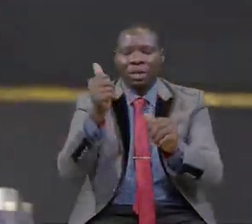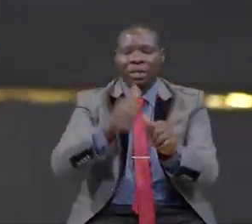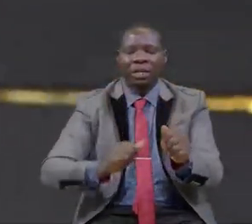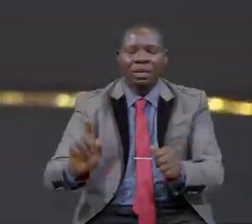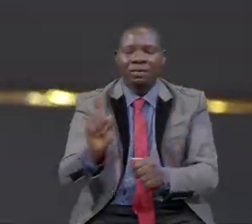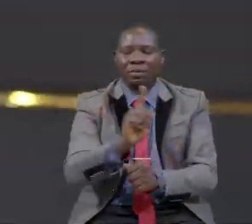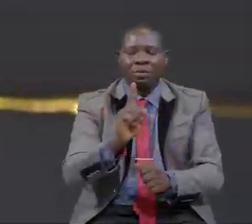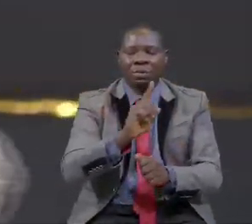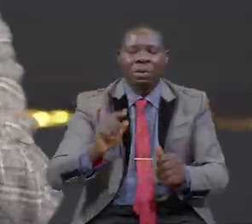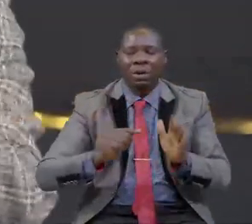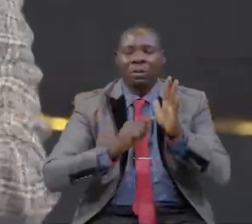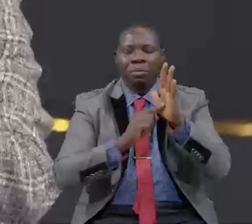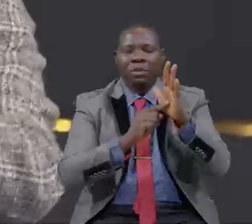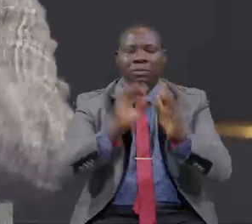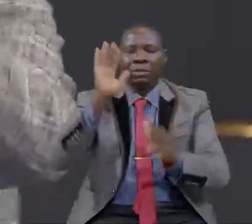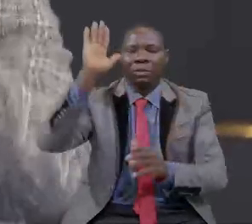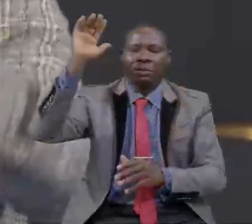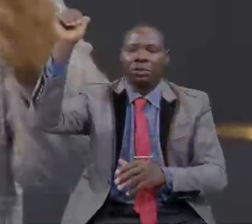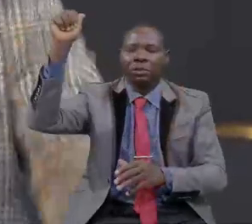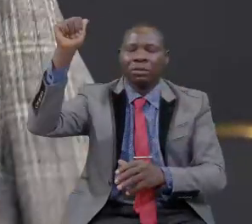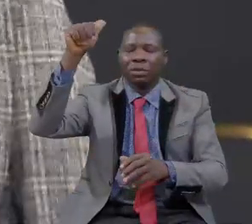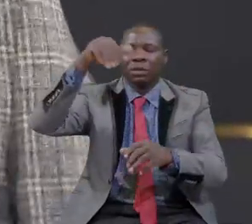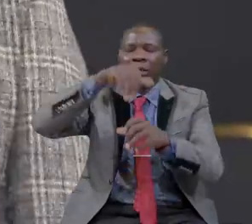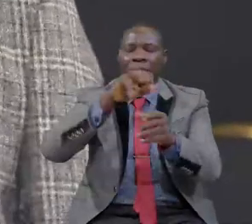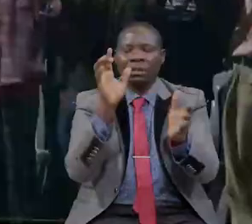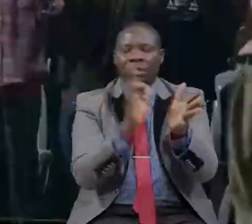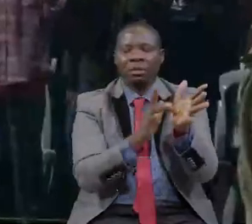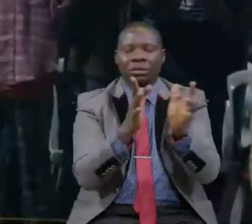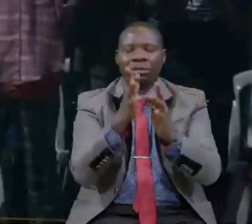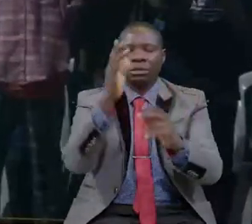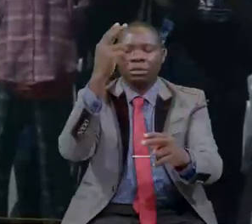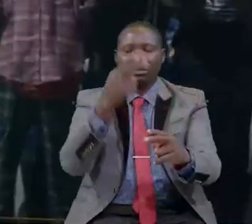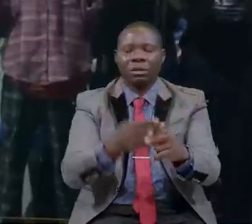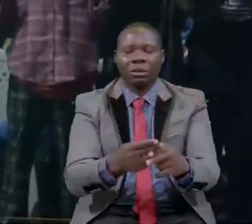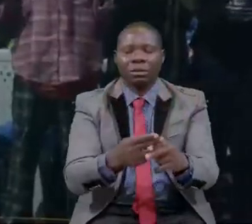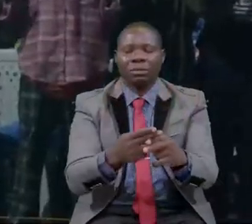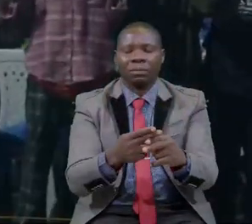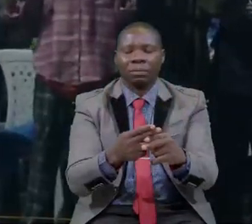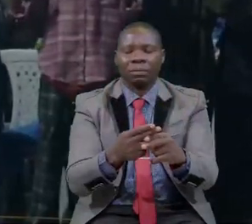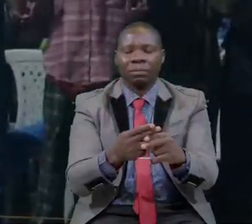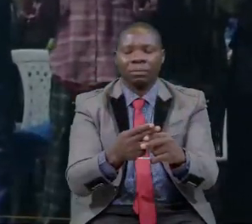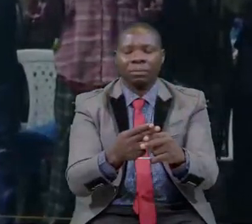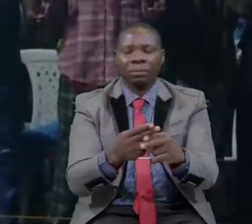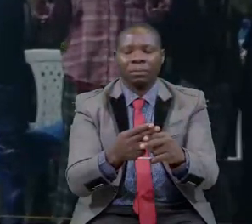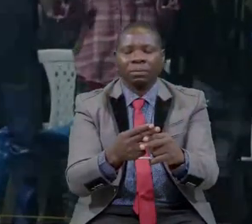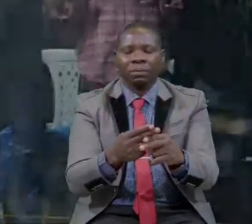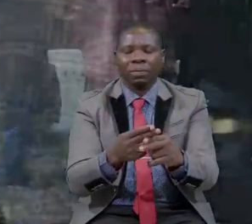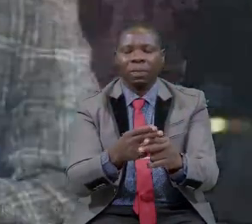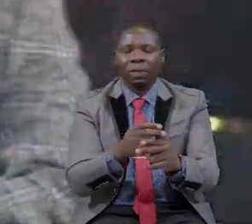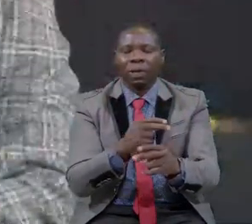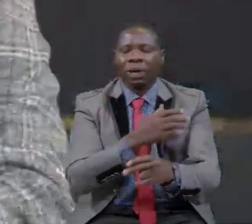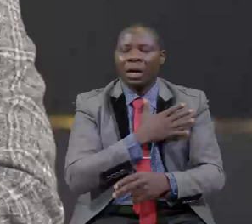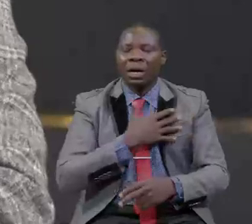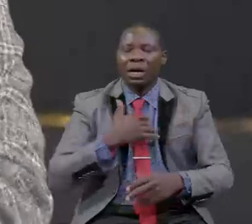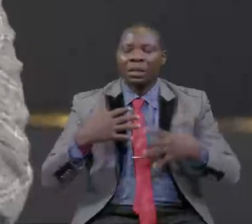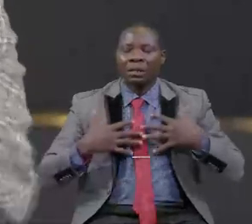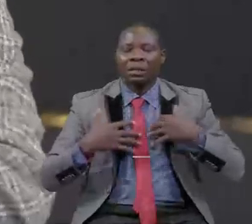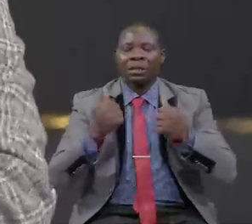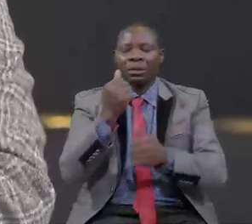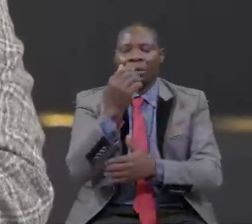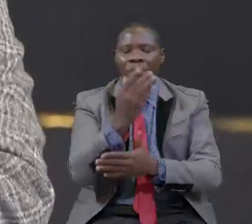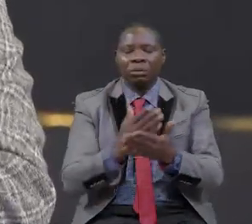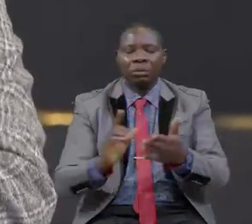manifest yourself in Jesus' name. And give somebody,